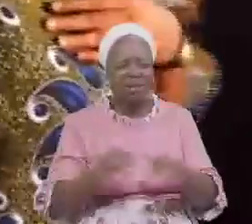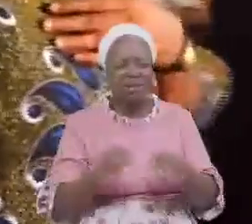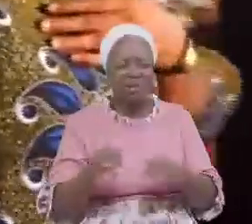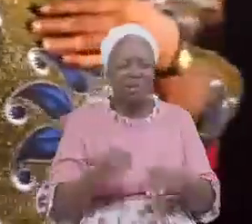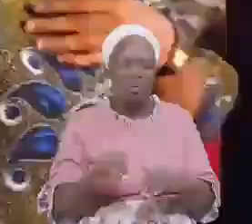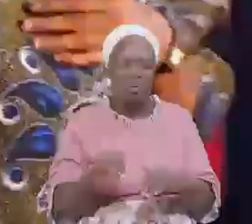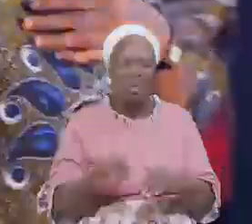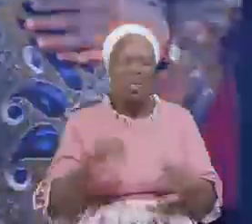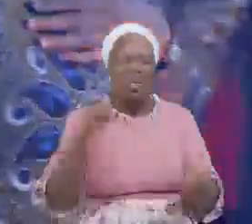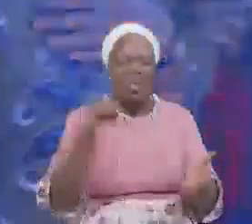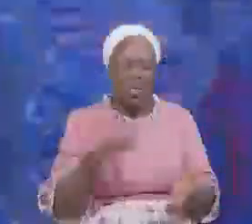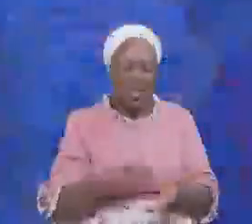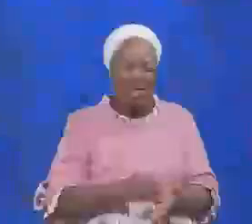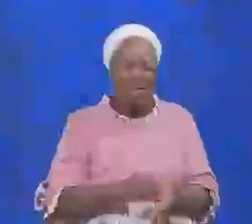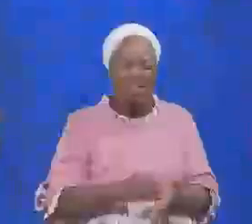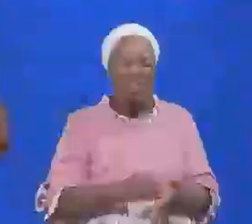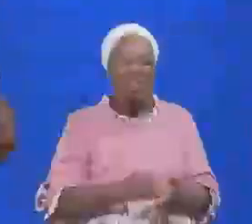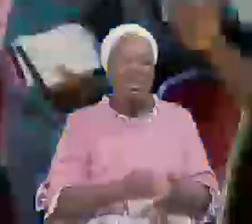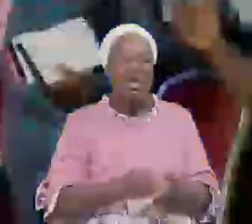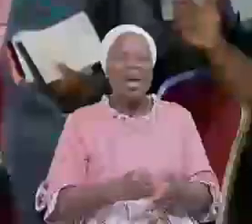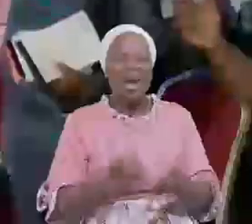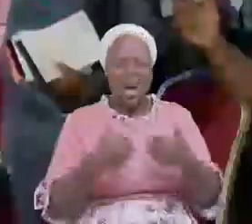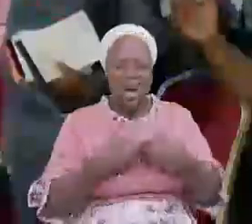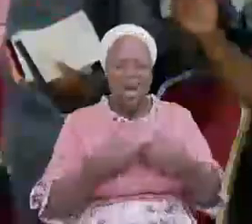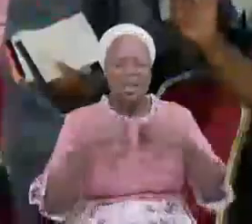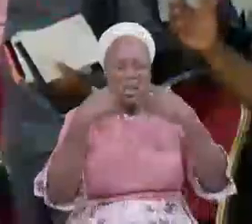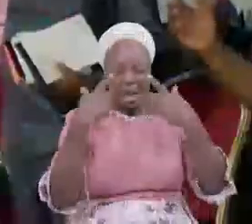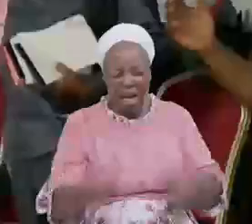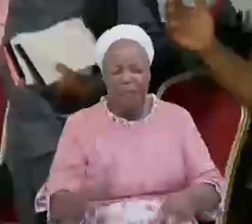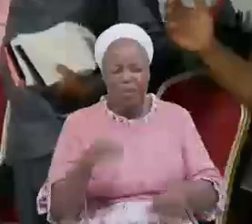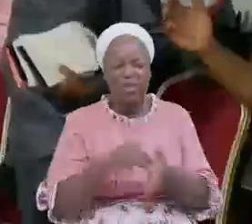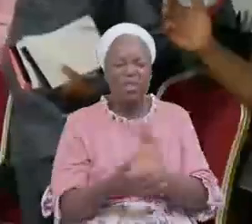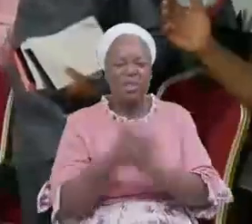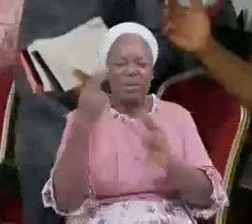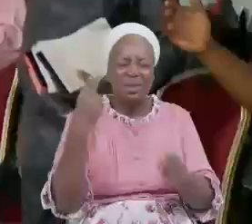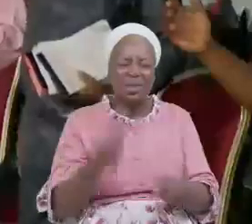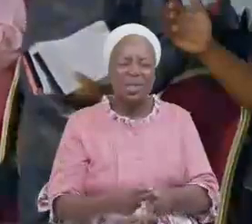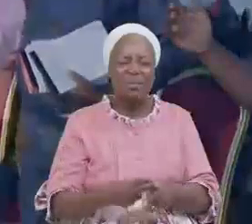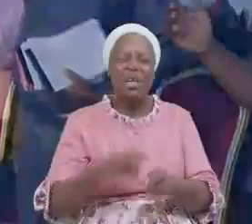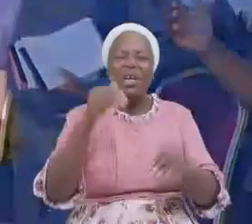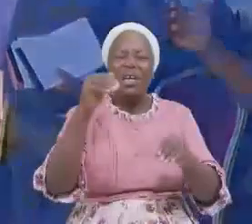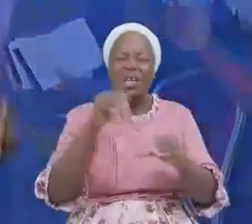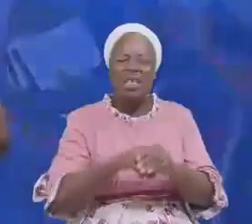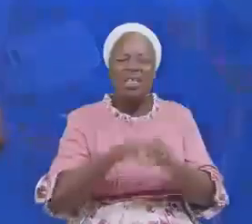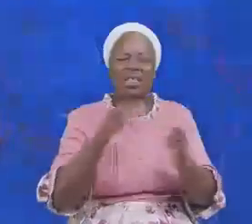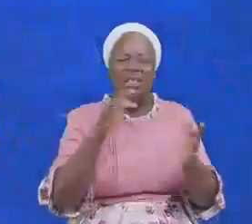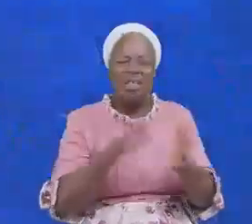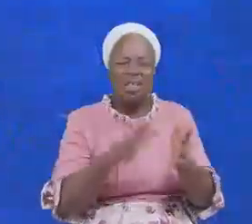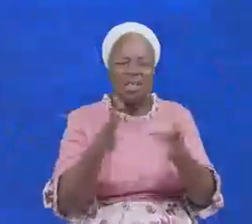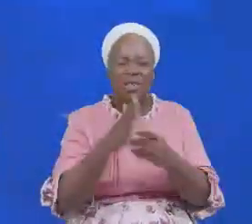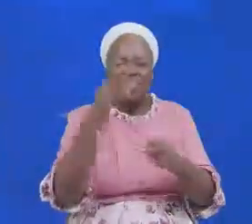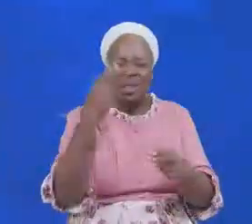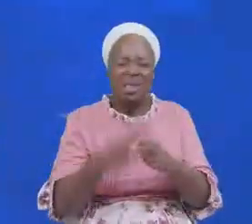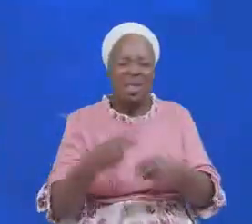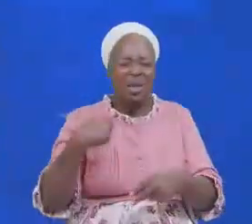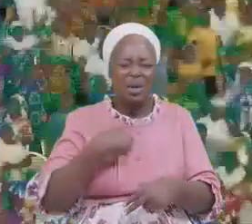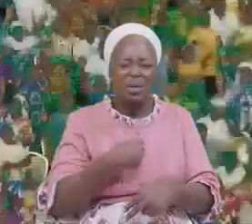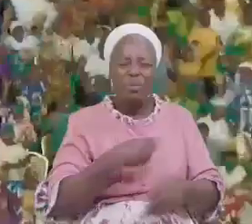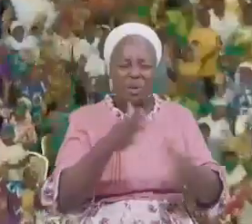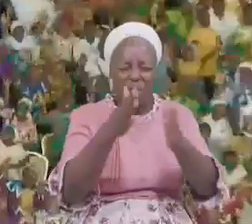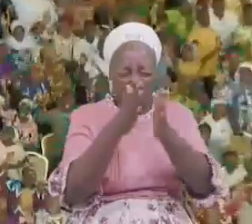done. It is done. In Jesus' name we